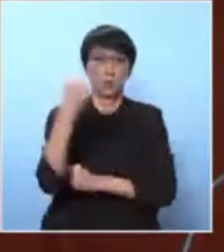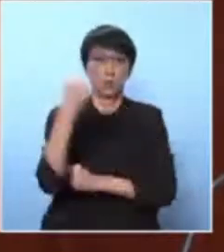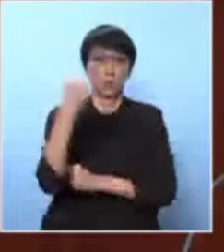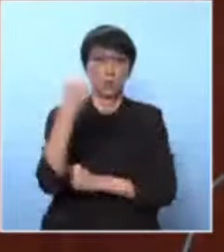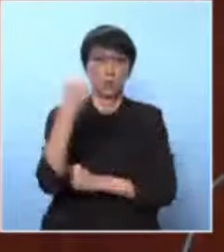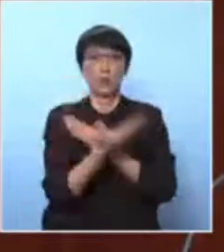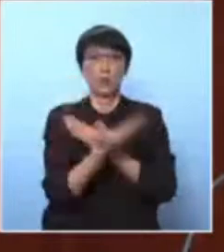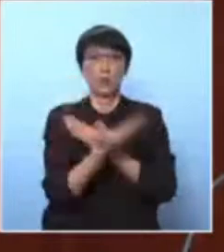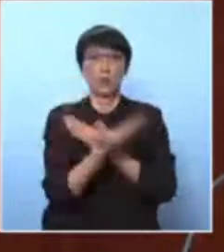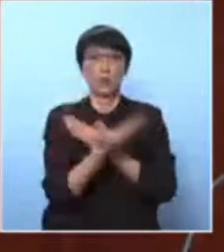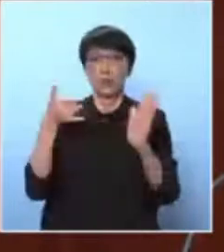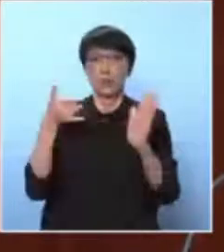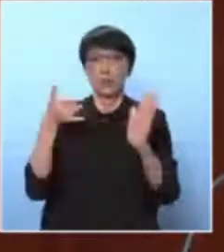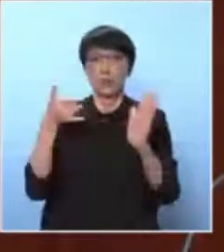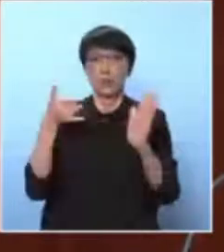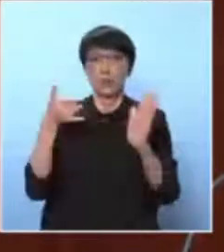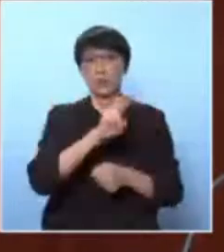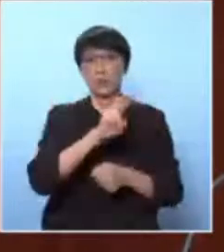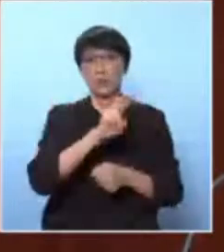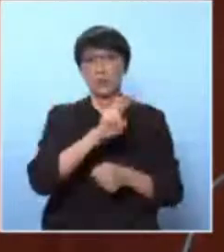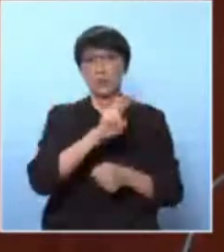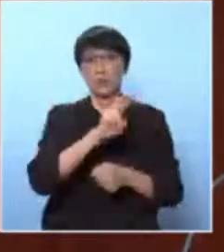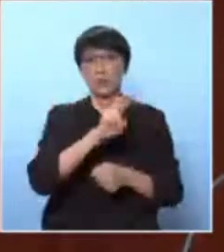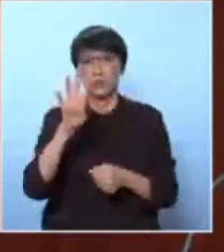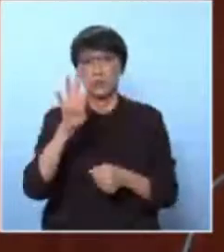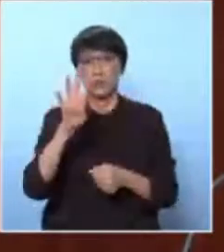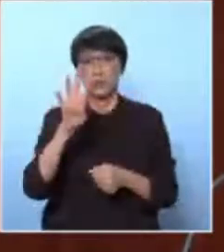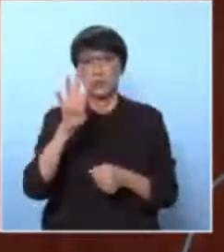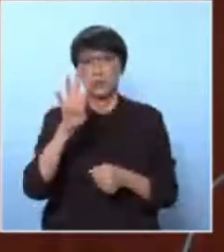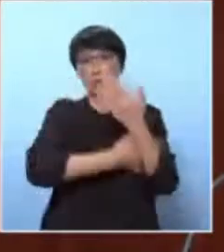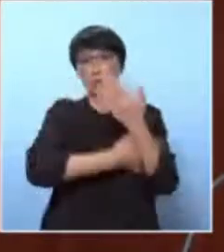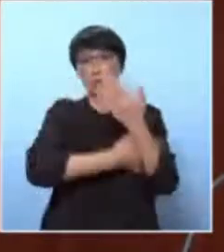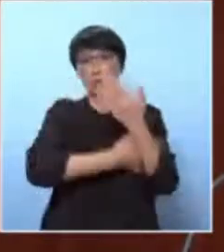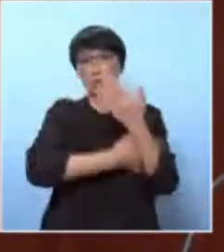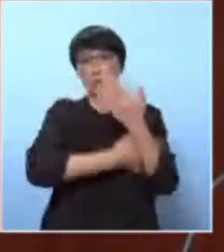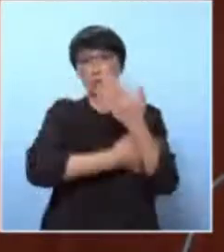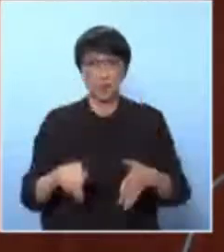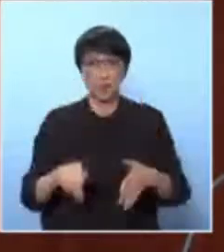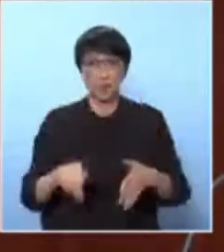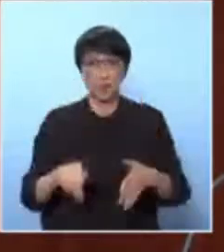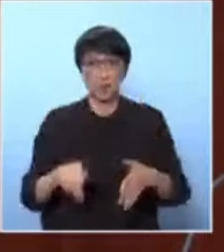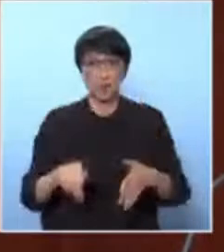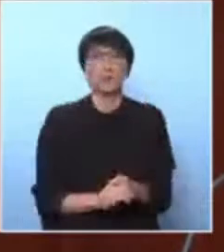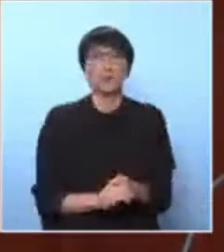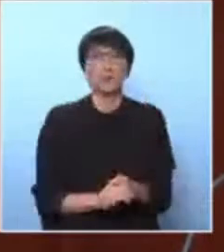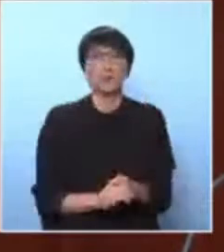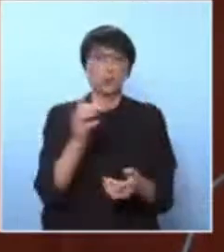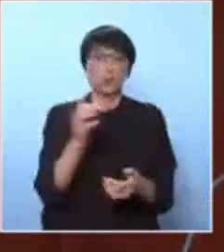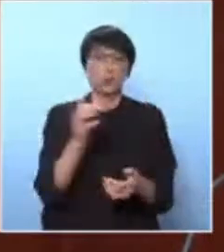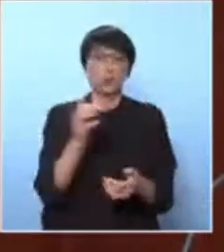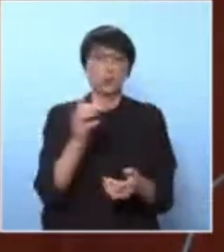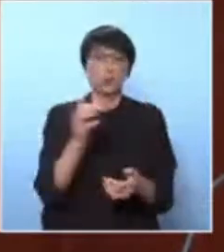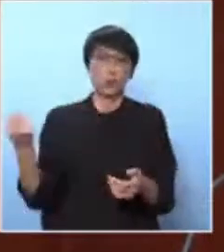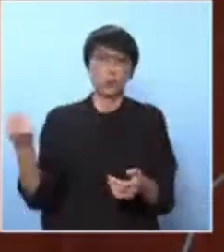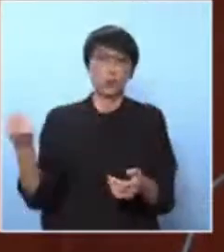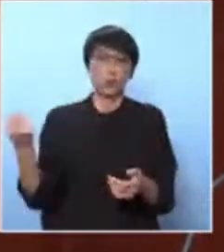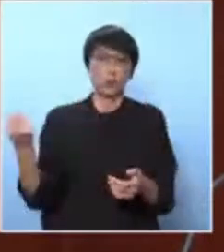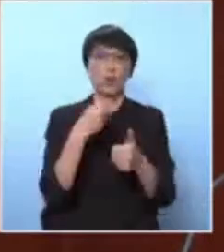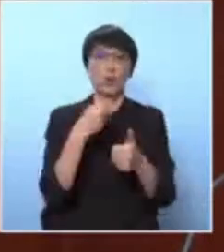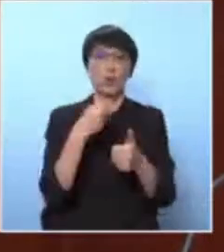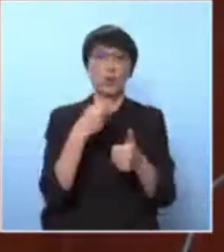will complete the legislative amendments early next year regarding increasing the maximum monthly retraining allowance by nearly 40%,